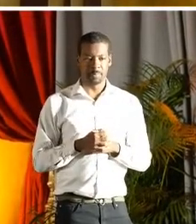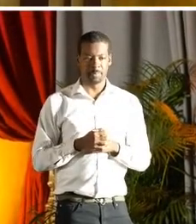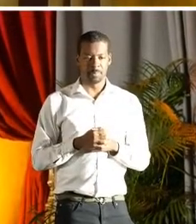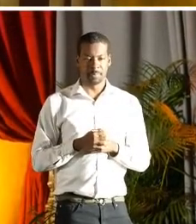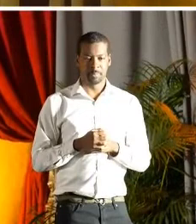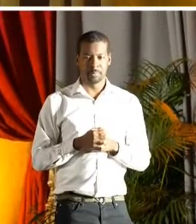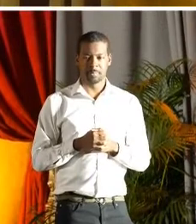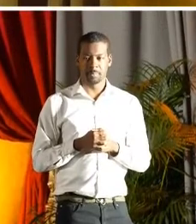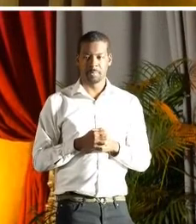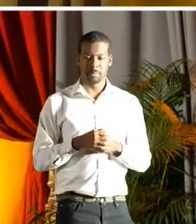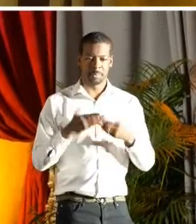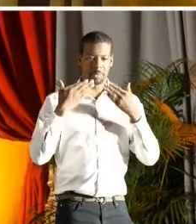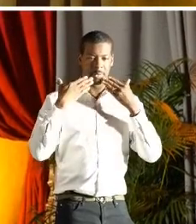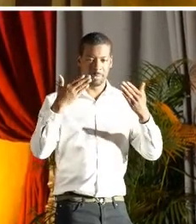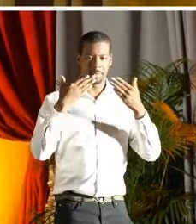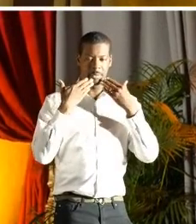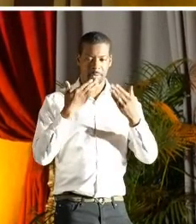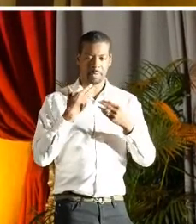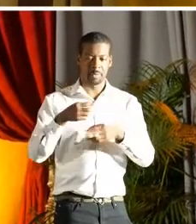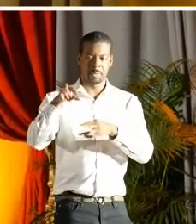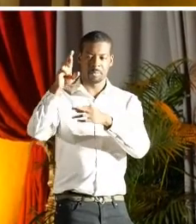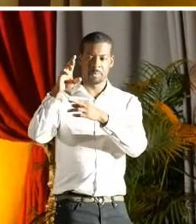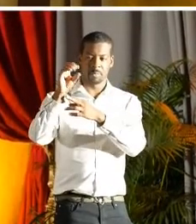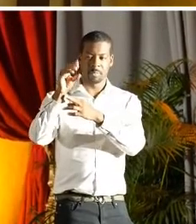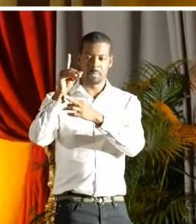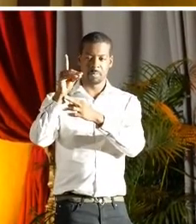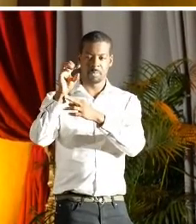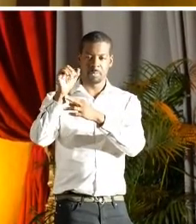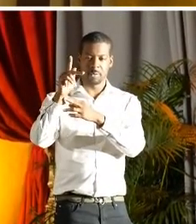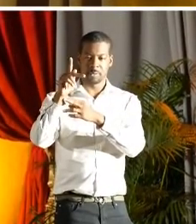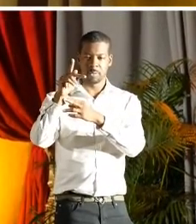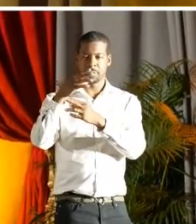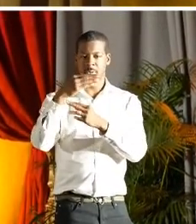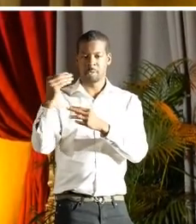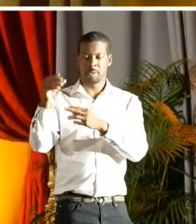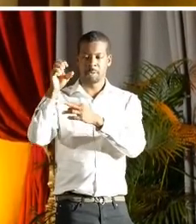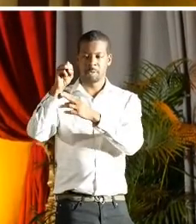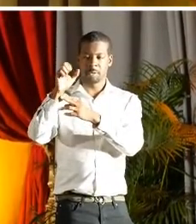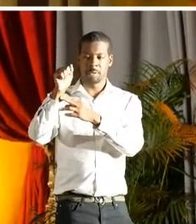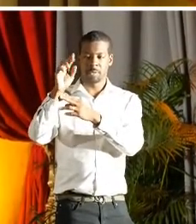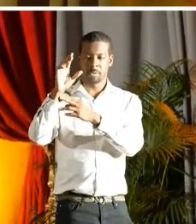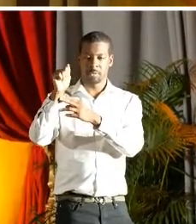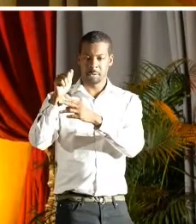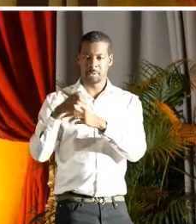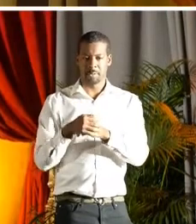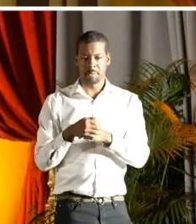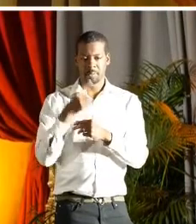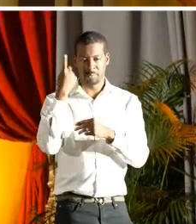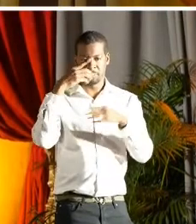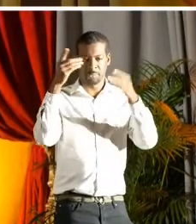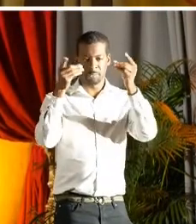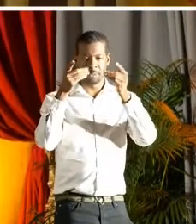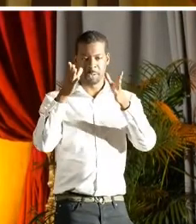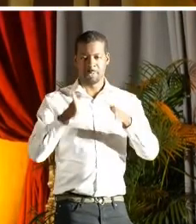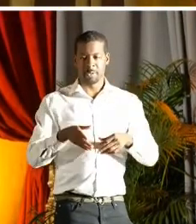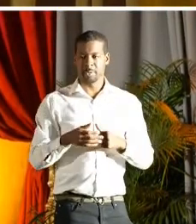second. But a special thank you to Roderick Red and Sarah Campbell for directing and producing the